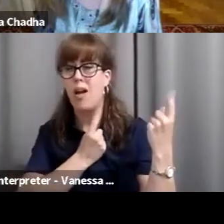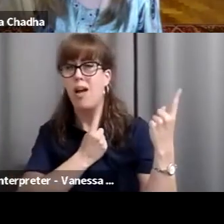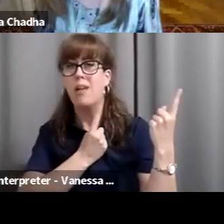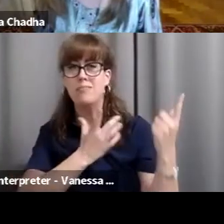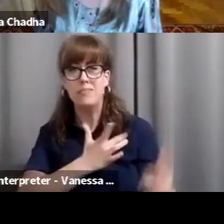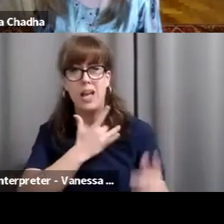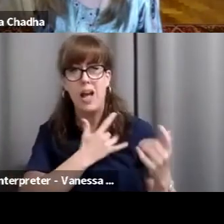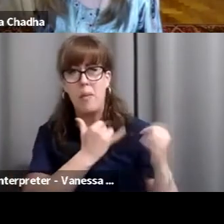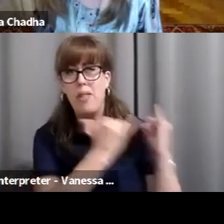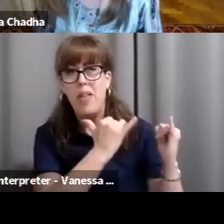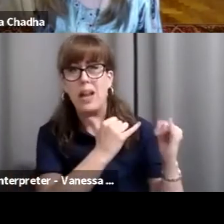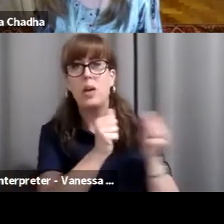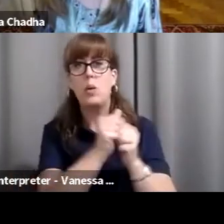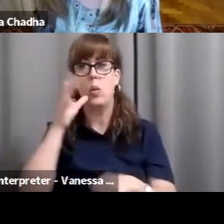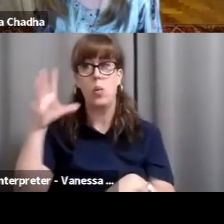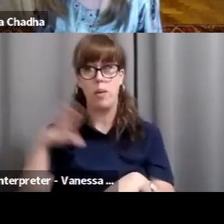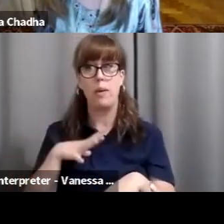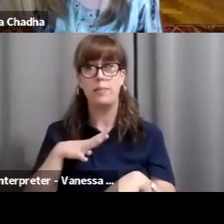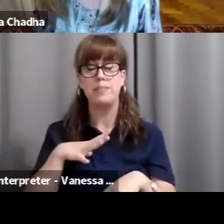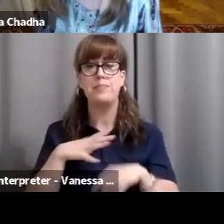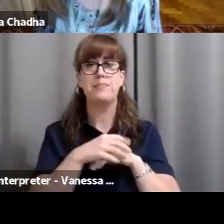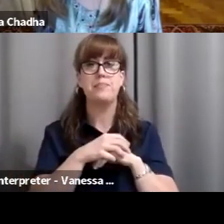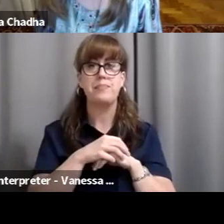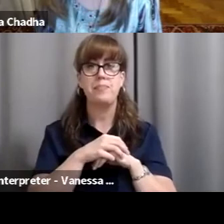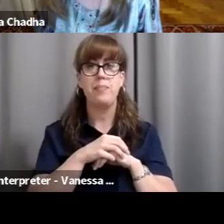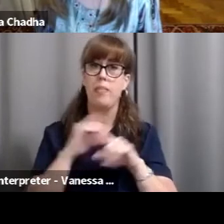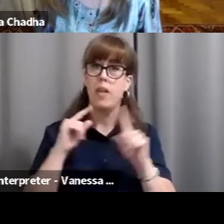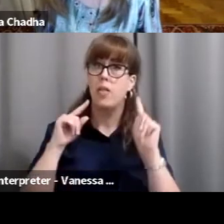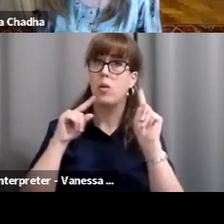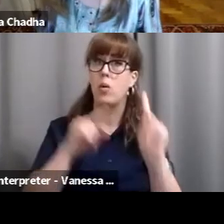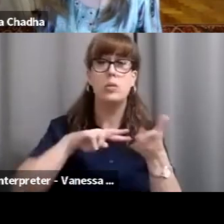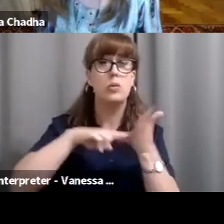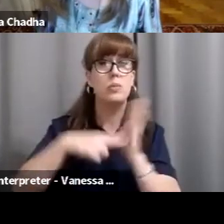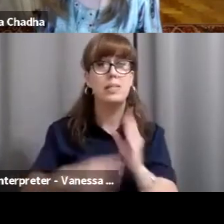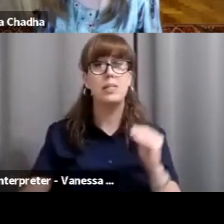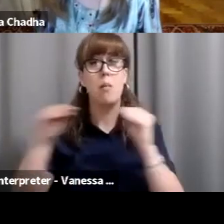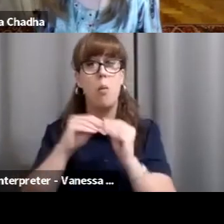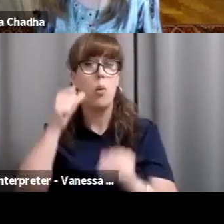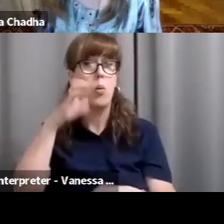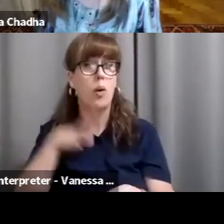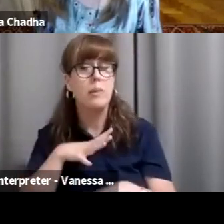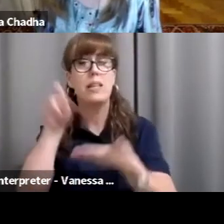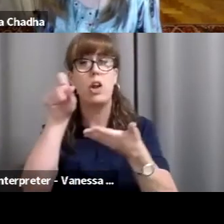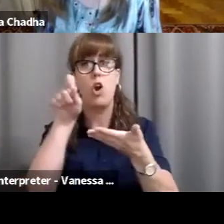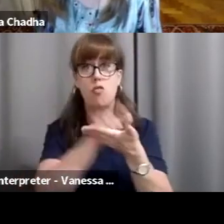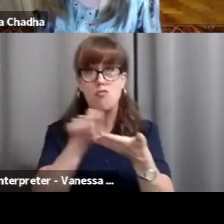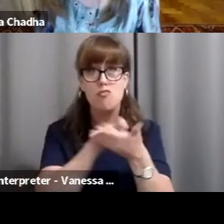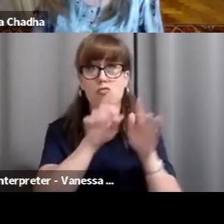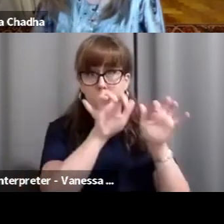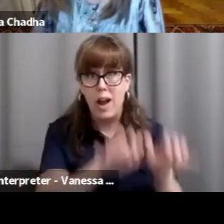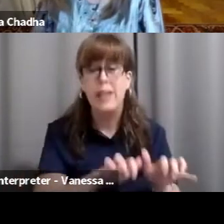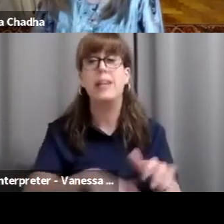the corollary to that is that the more women who are writing these stories, directing these stories, shooting these stories